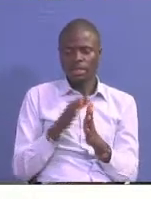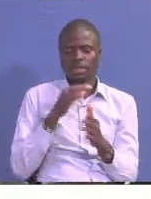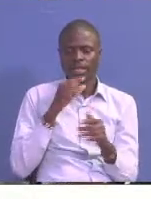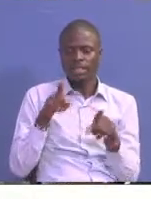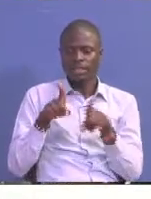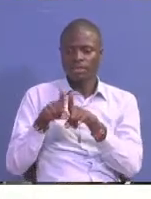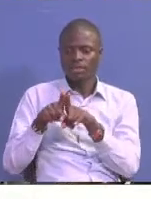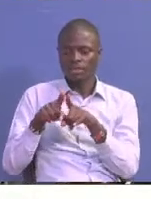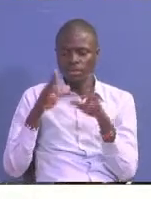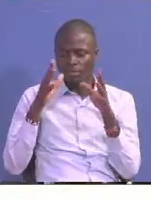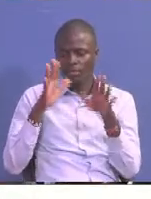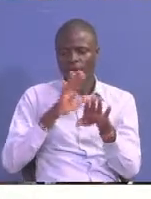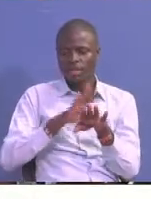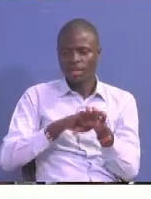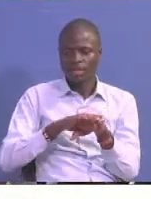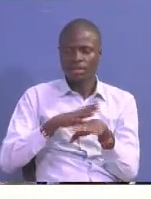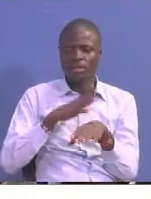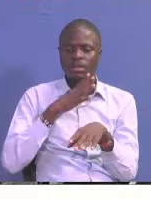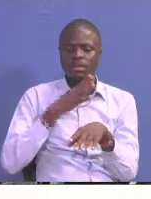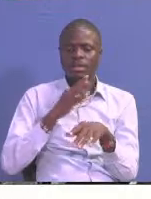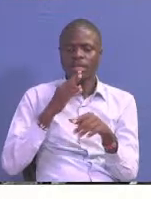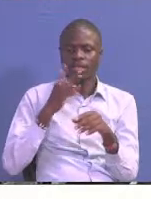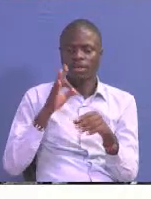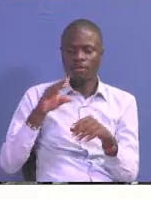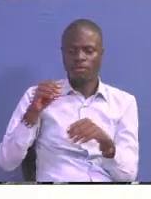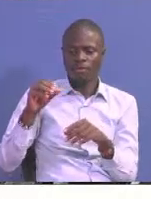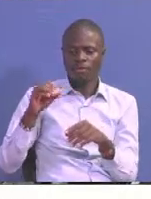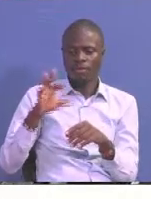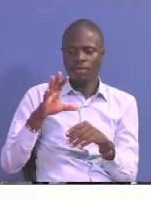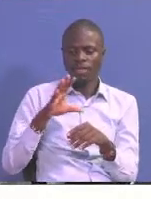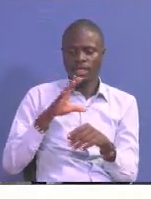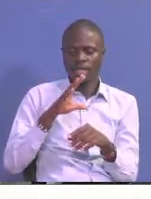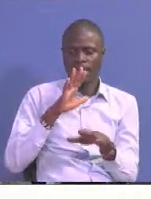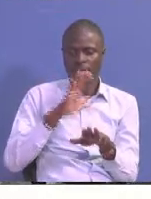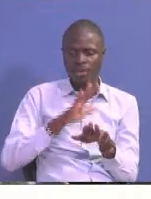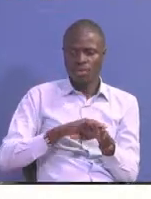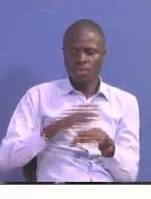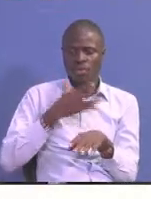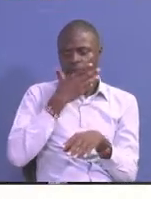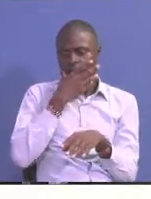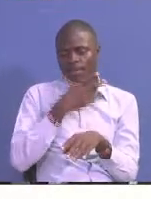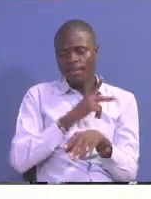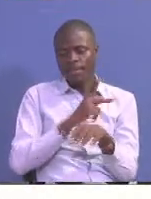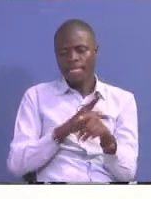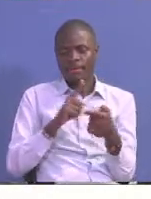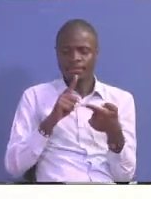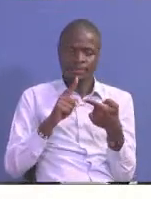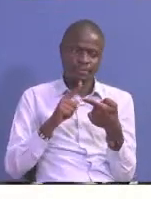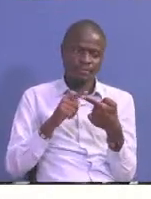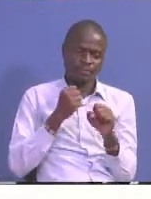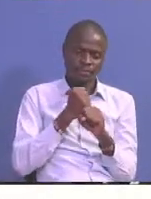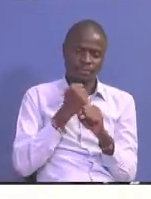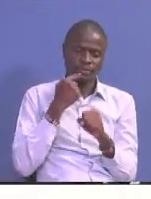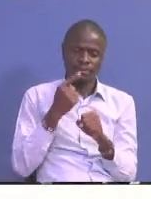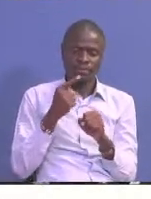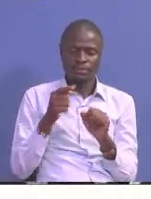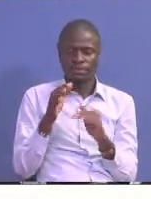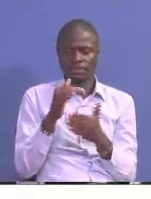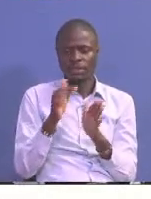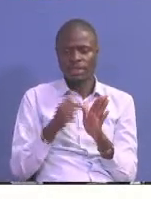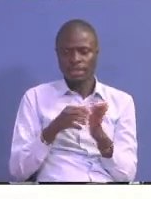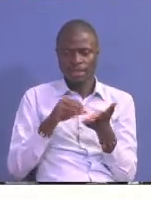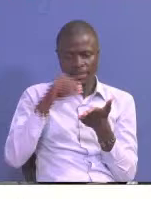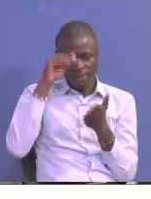also insisted on the need for quality and productive manpower to ensure that even as